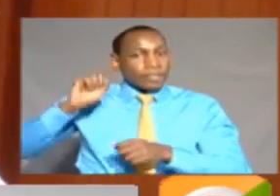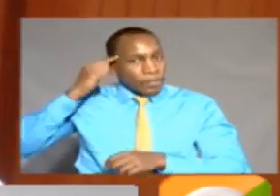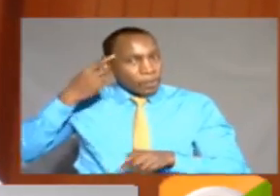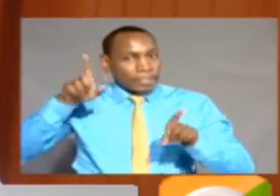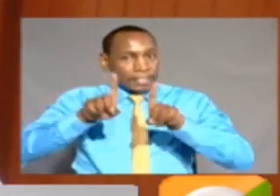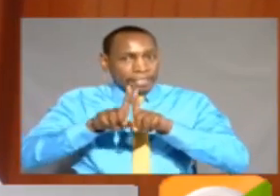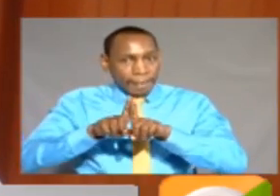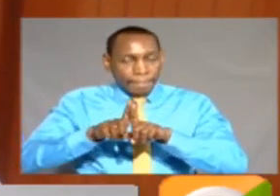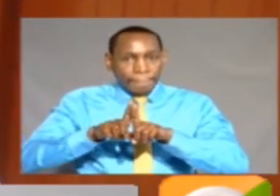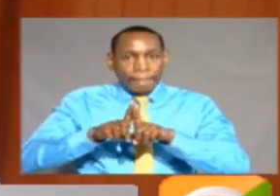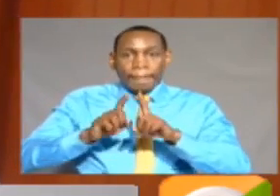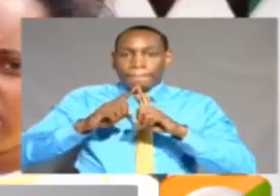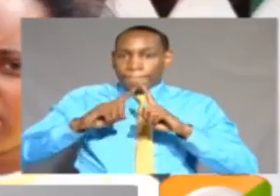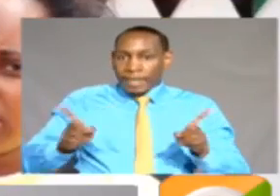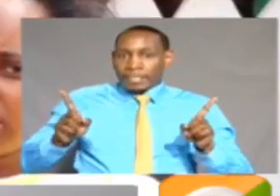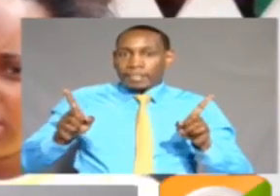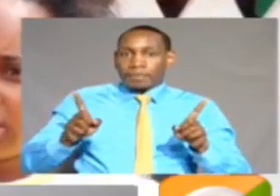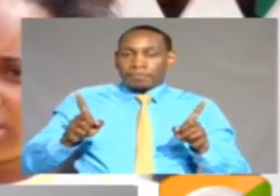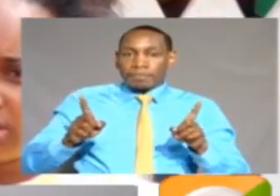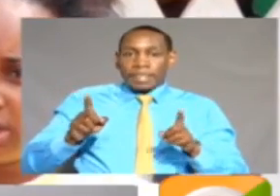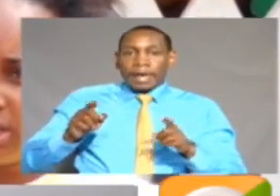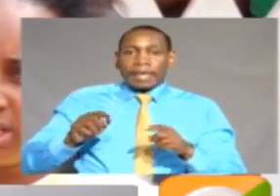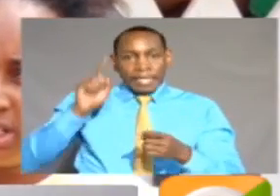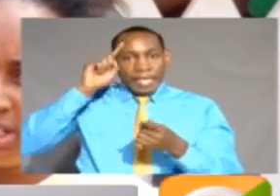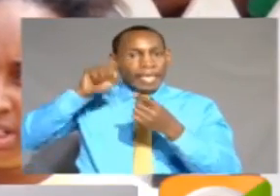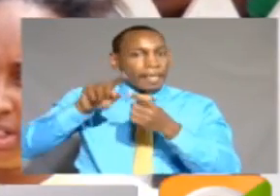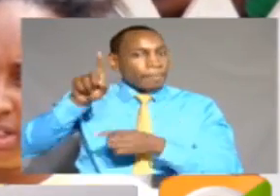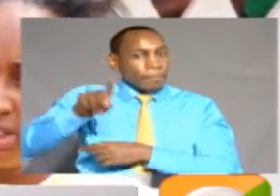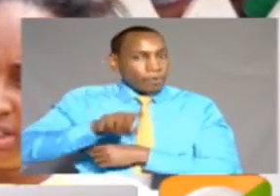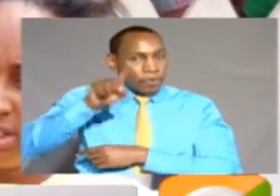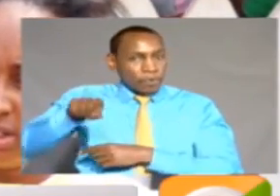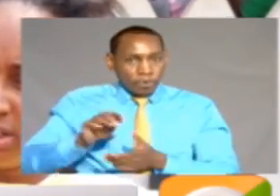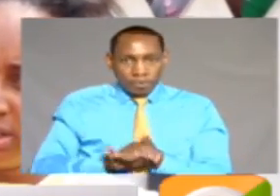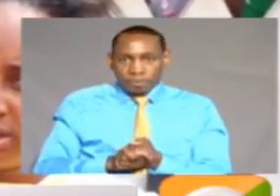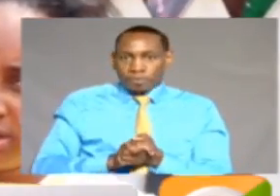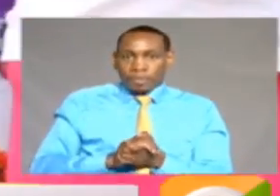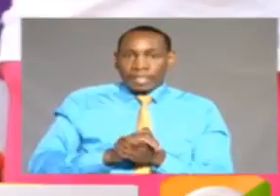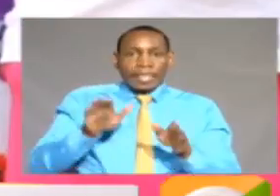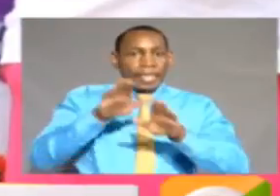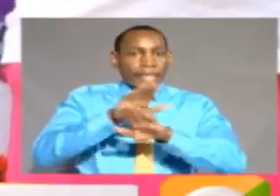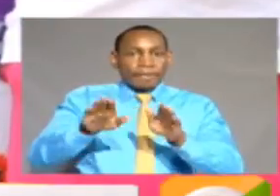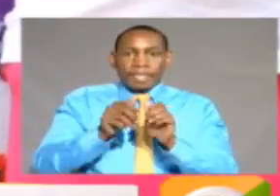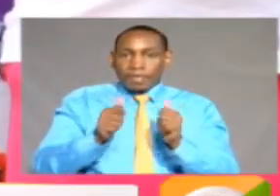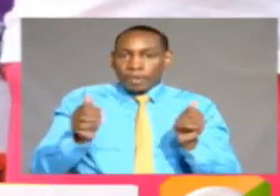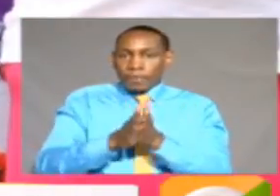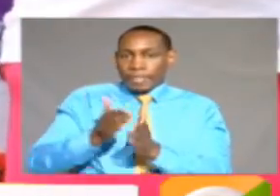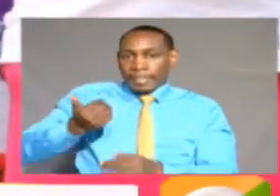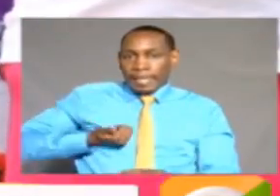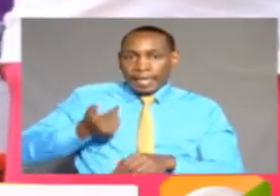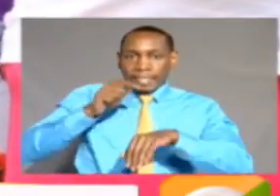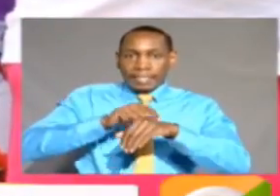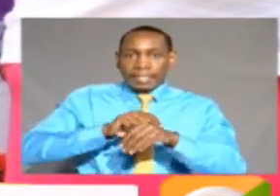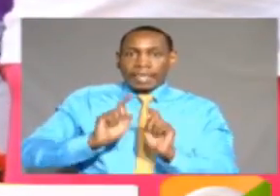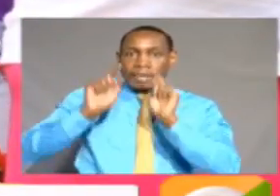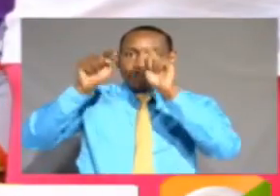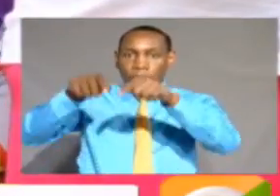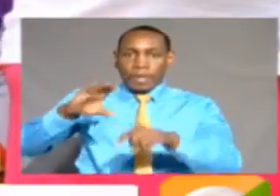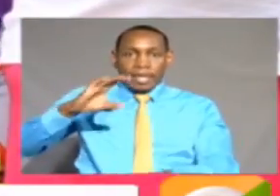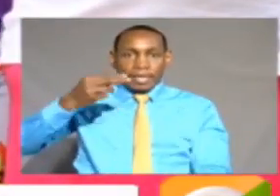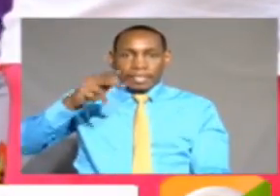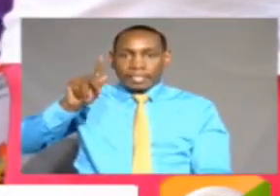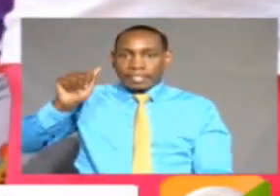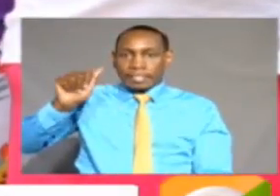thought. Turns out he was a wolf in sheep's clothing. All was not well with the girl when they got to Chaka, which was